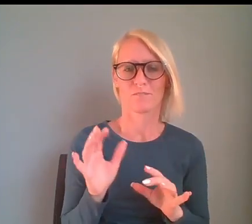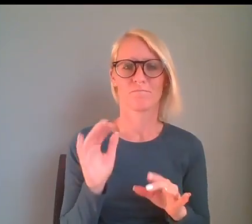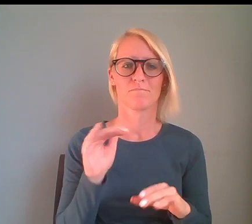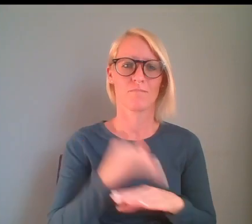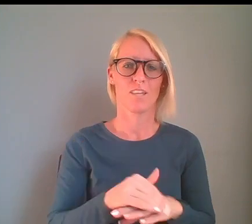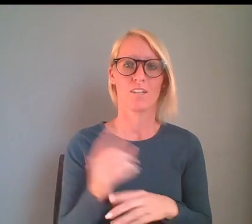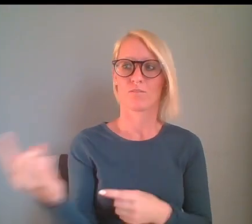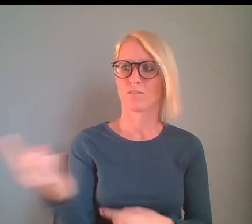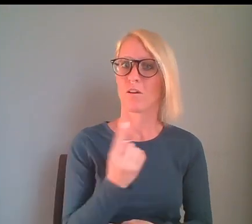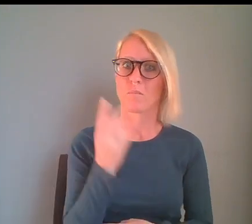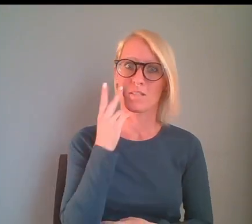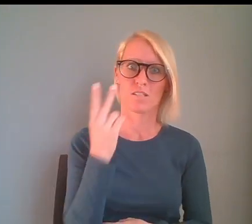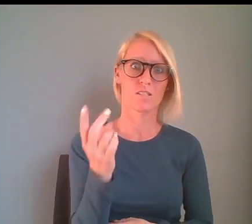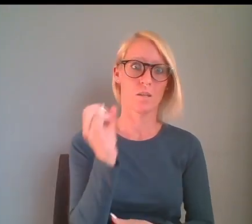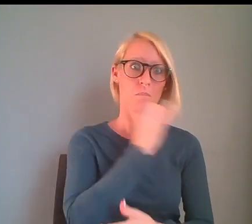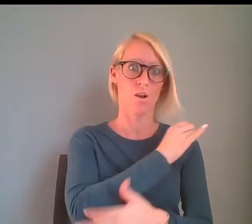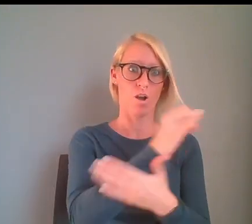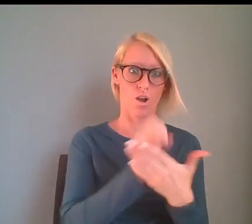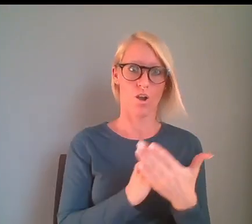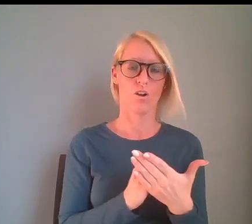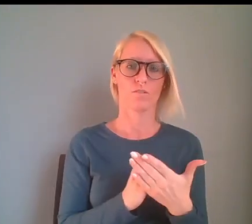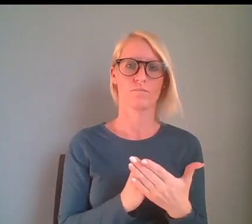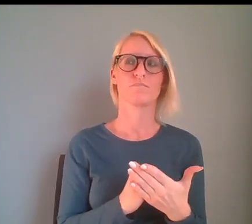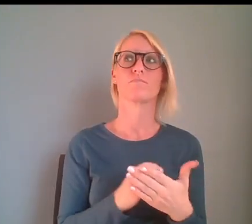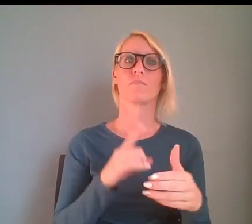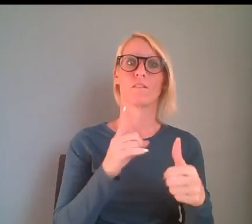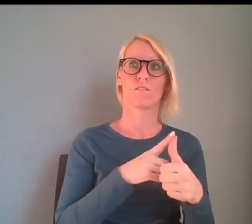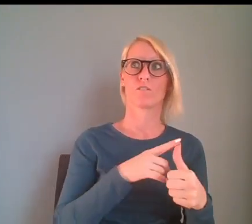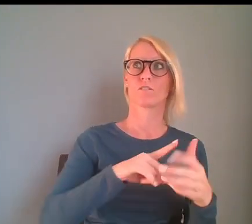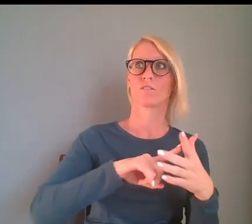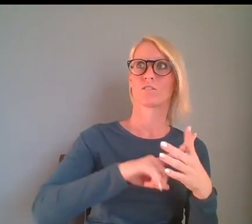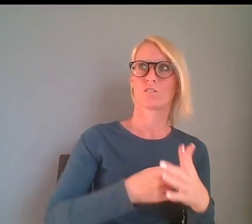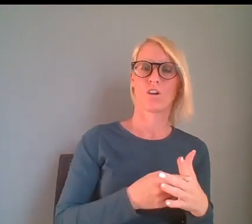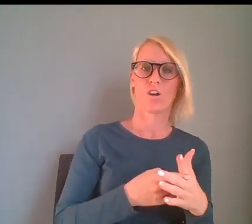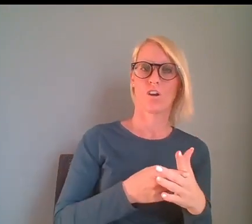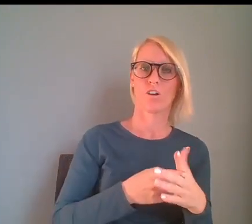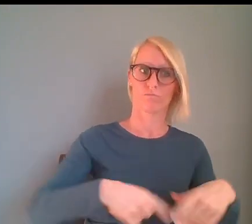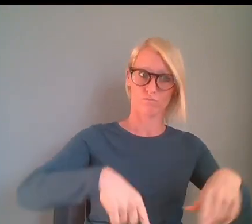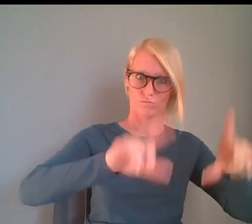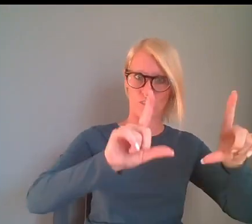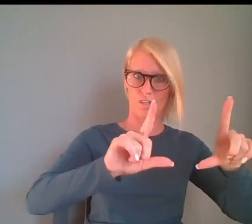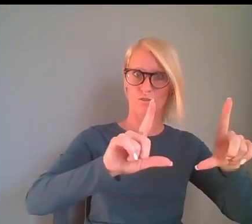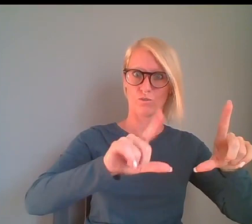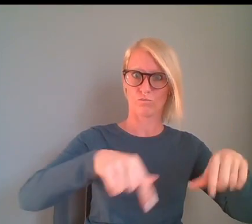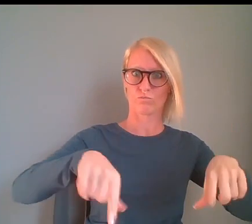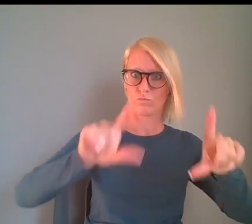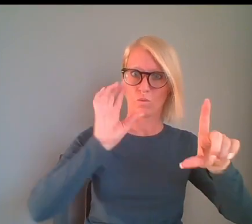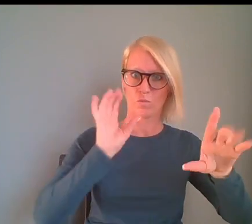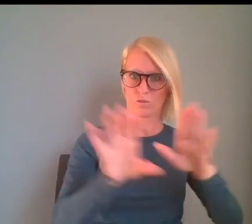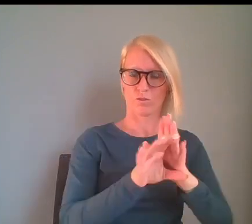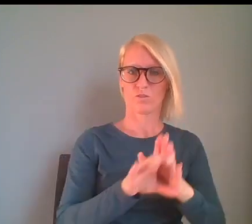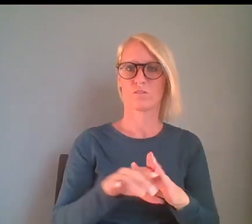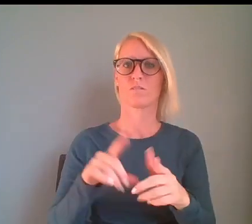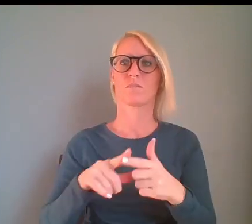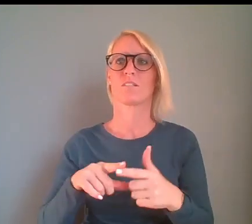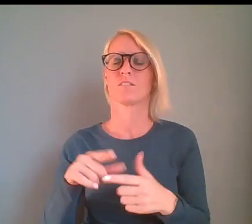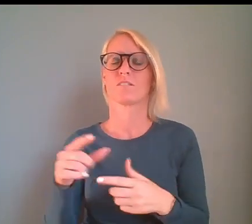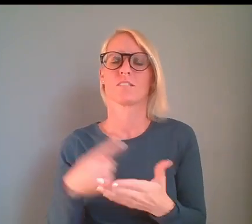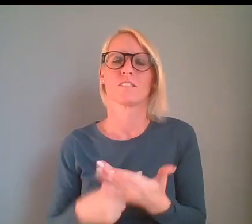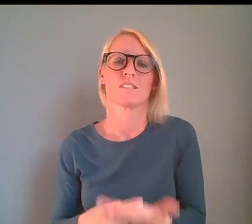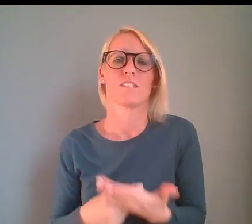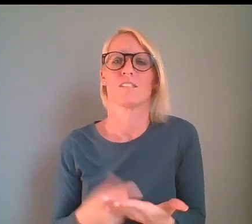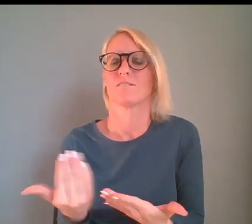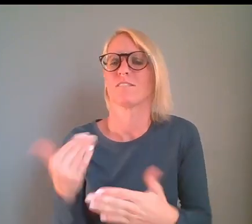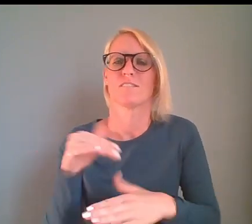And it's going to start out with a slideshow, and then I'm going to talk about what we're going to do tonight. And really, it's like playing in a